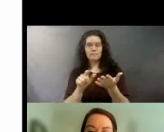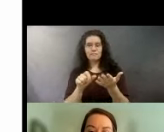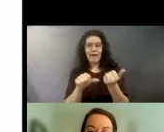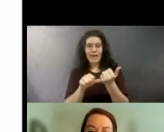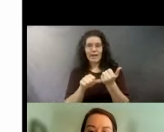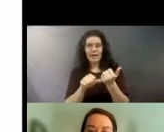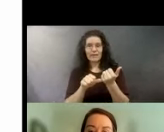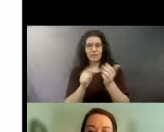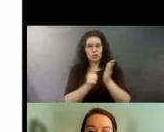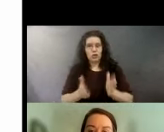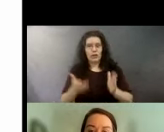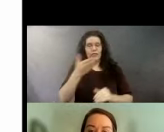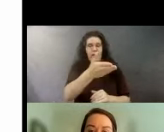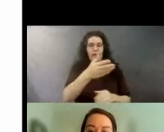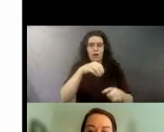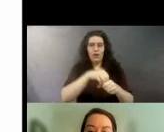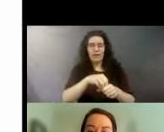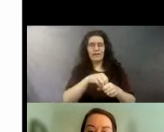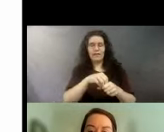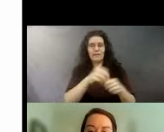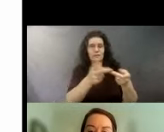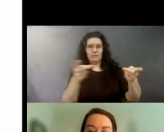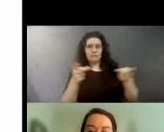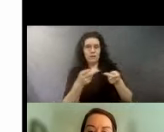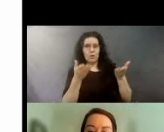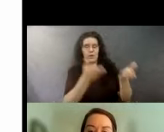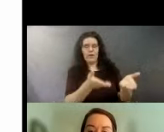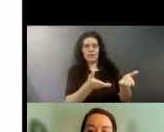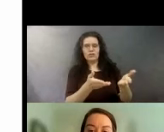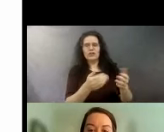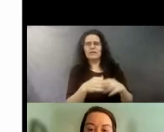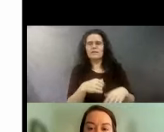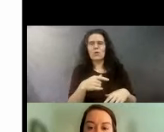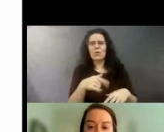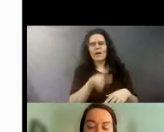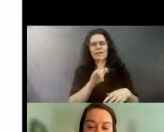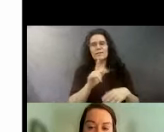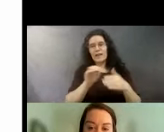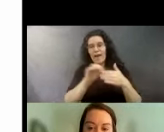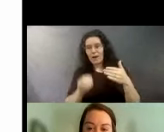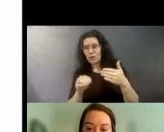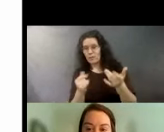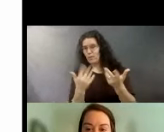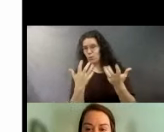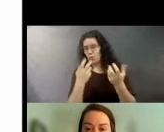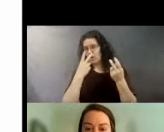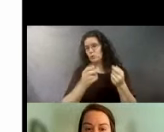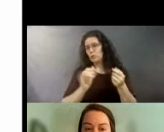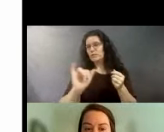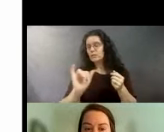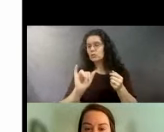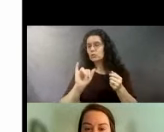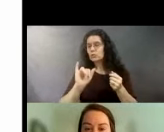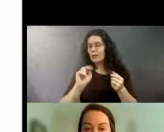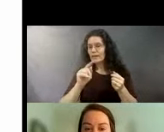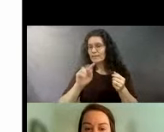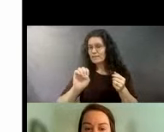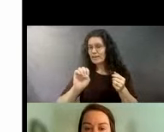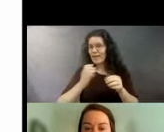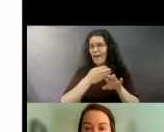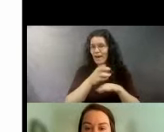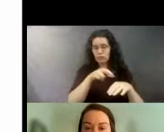as well, because that's often an outcome that MLPs are tracking too, is what is the actual rate of intake after the referral is made. That gets a little